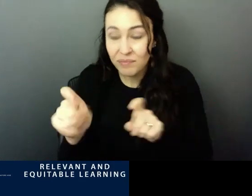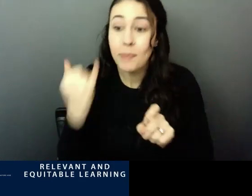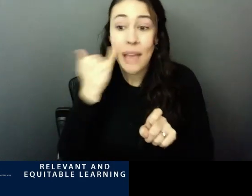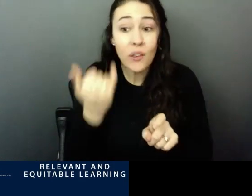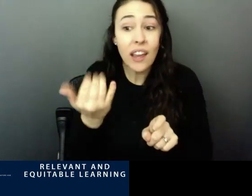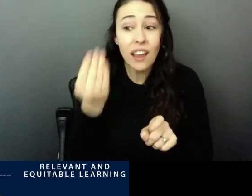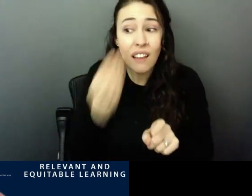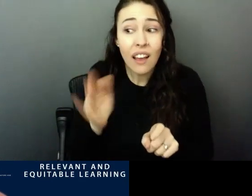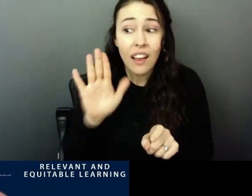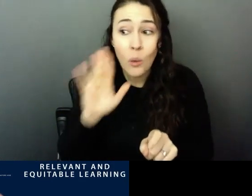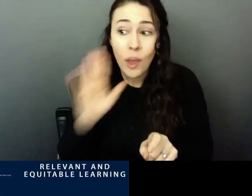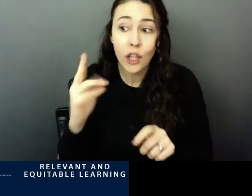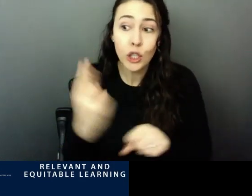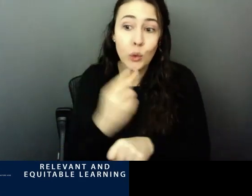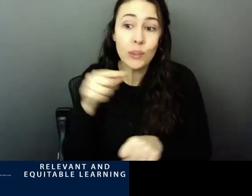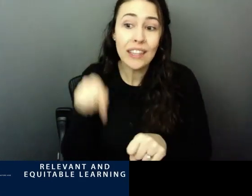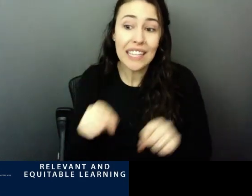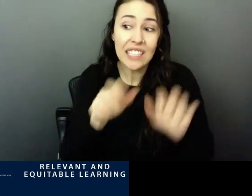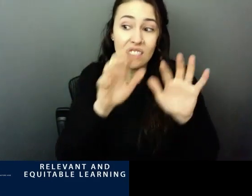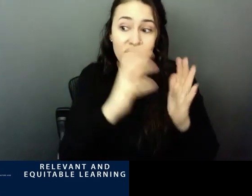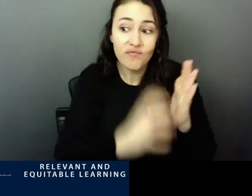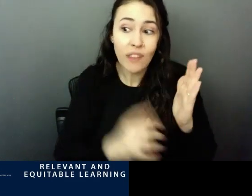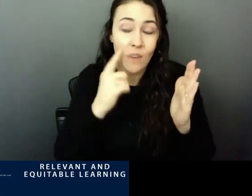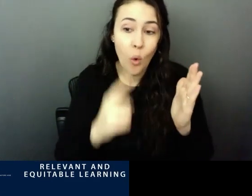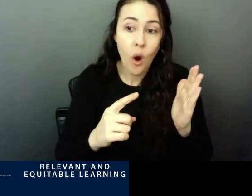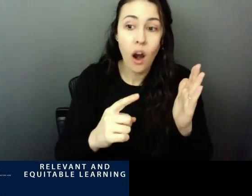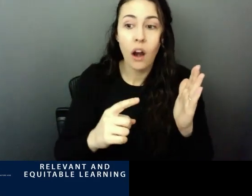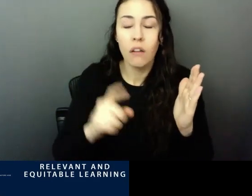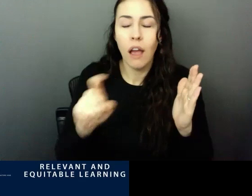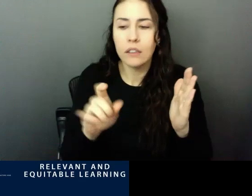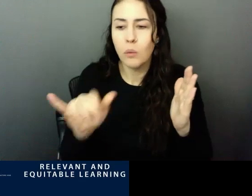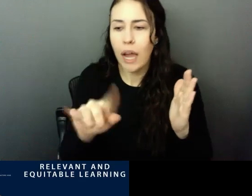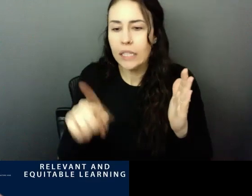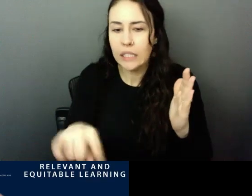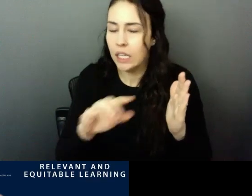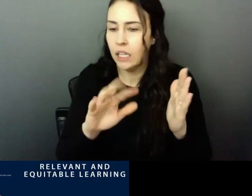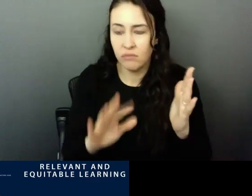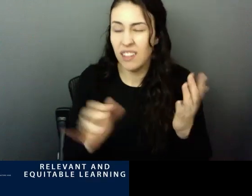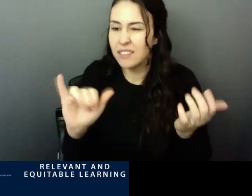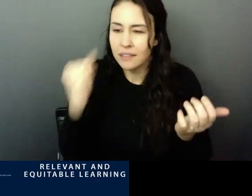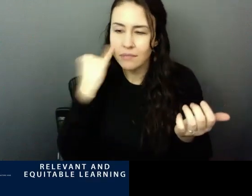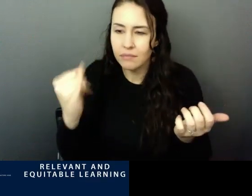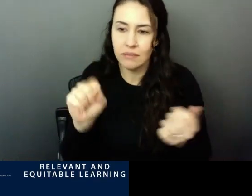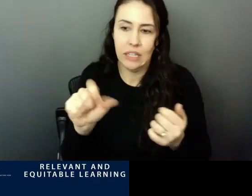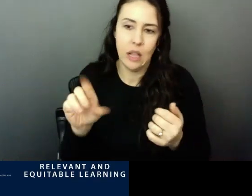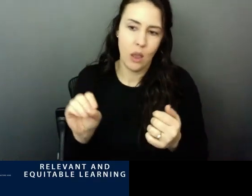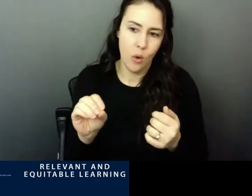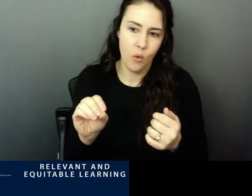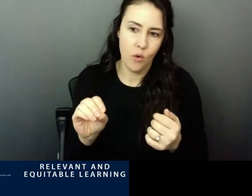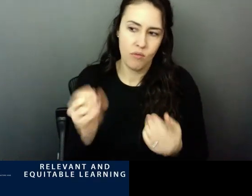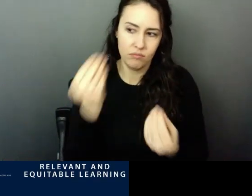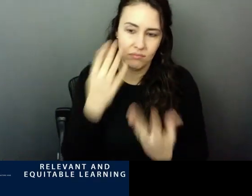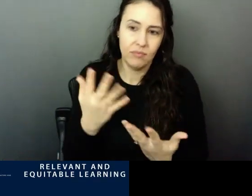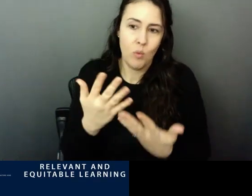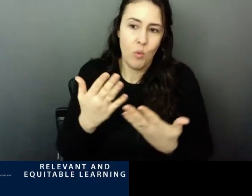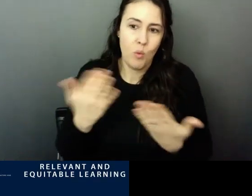have more of a feeling to actually participate in the survey or to do something of that magnitude. Similar with SLOs. And really shifting the accountability. And